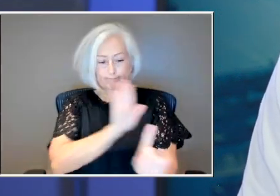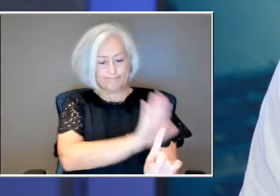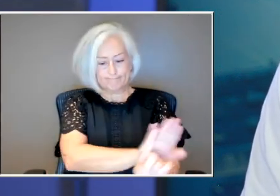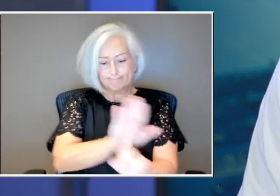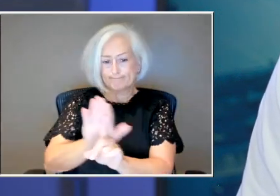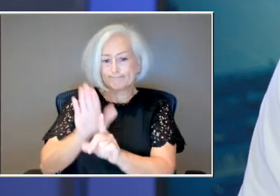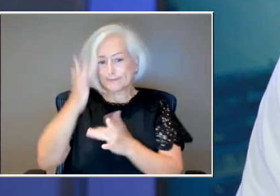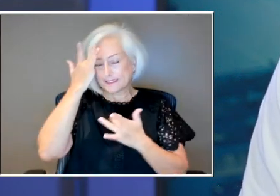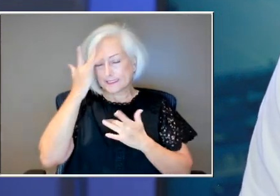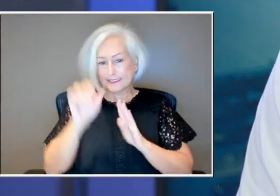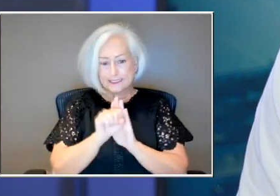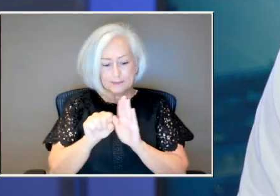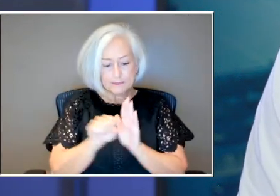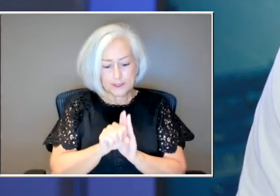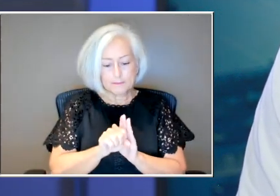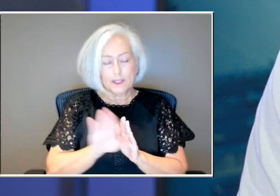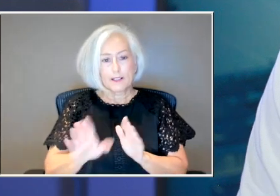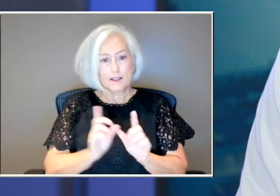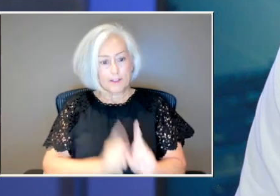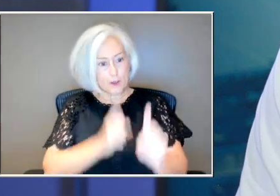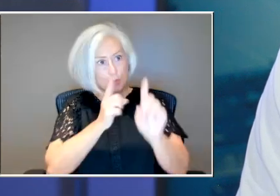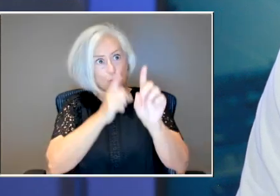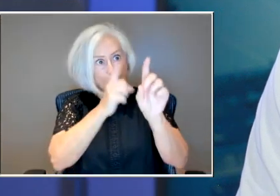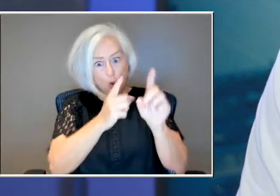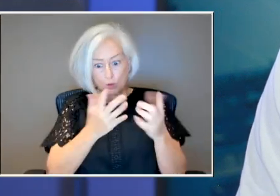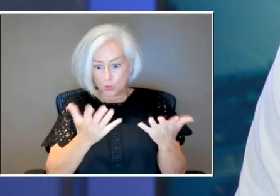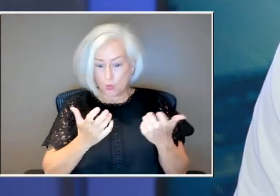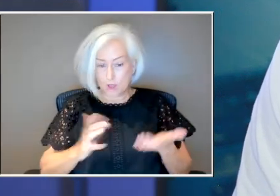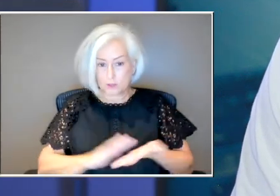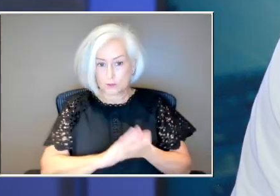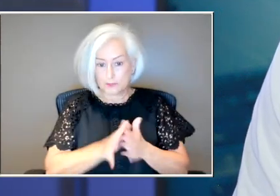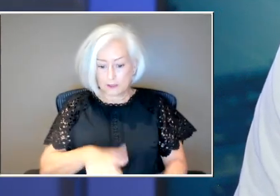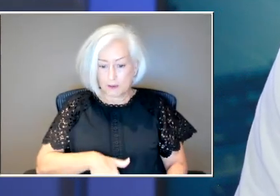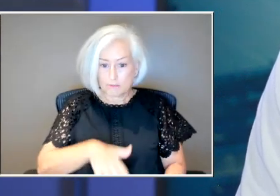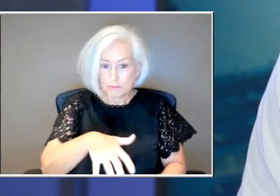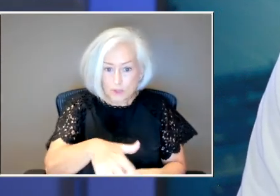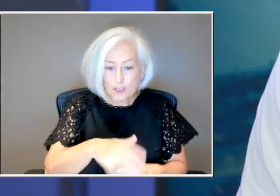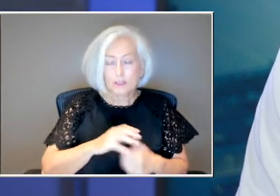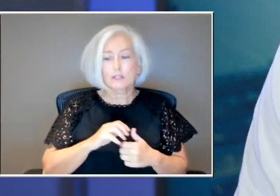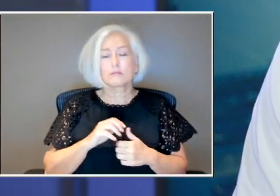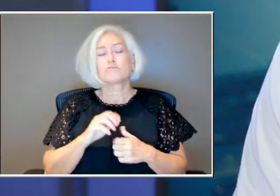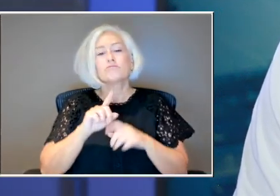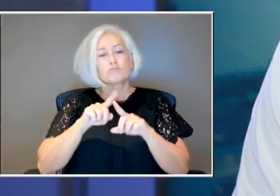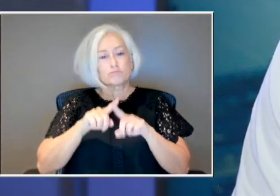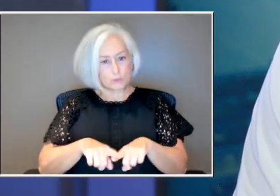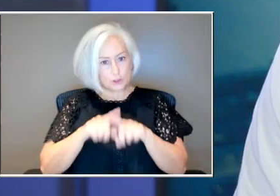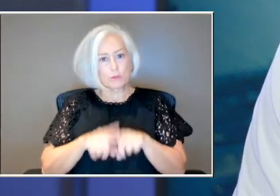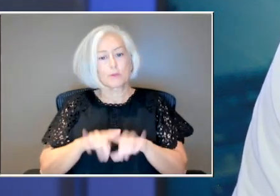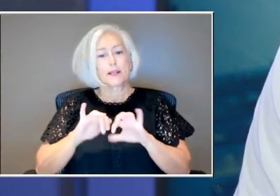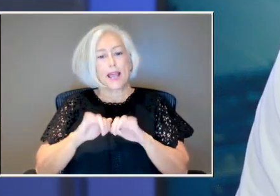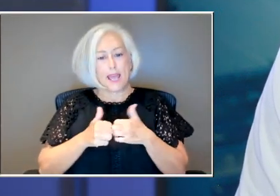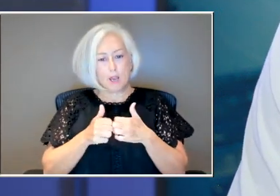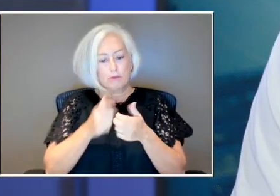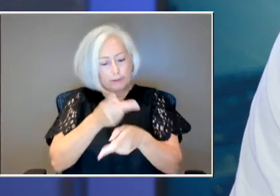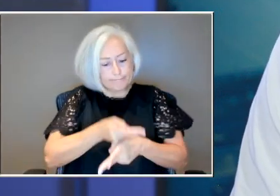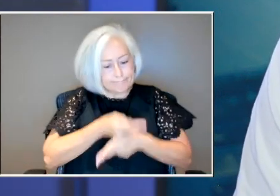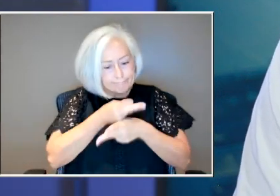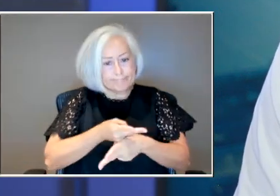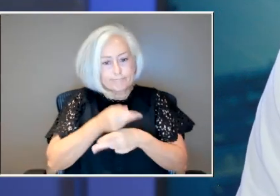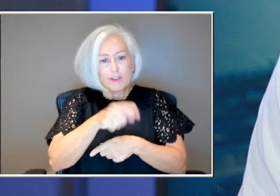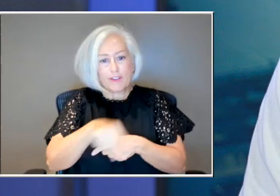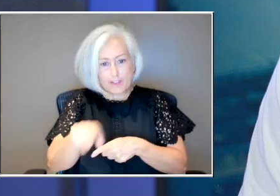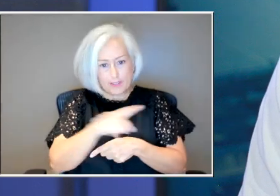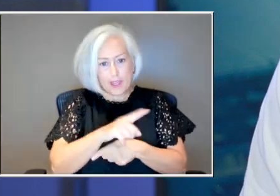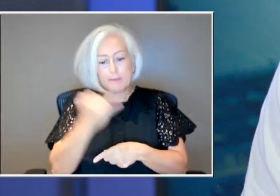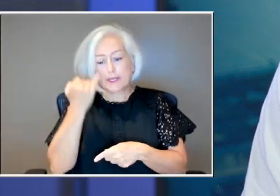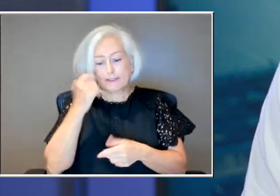life, reproductive-wise or otherwise, kind of determines how we treat and whether somebody needs surgery. And then